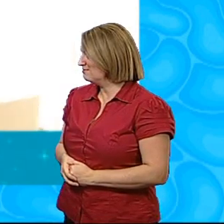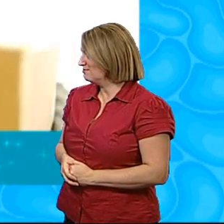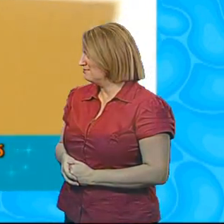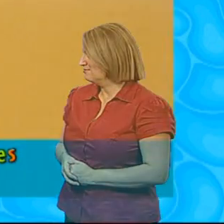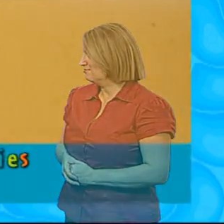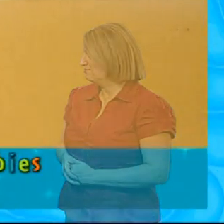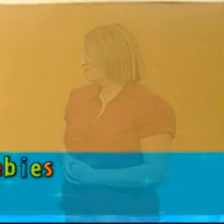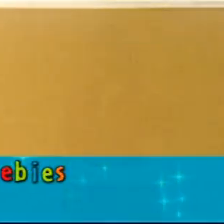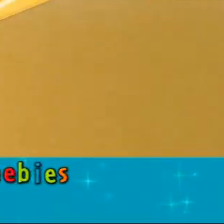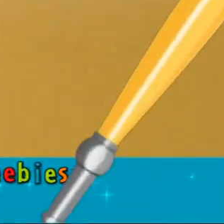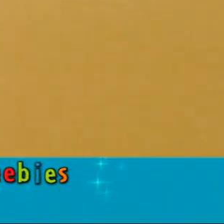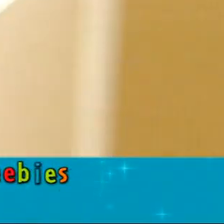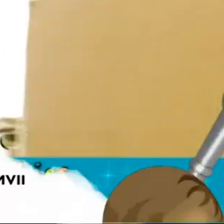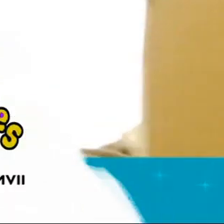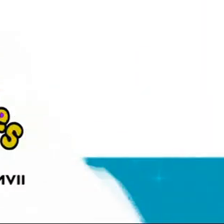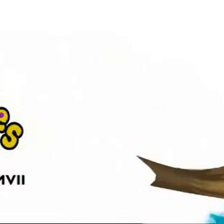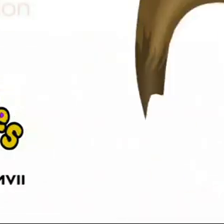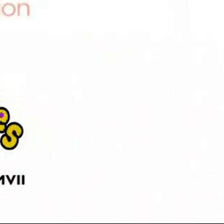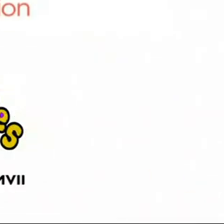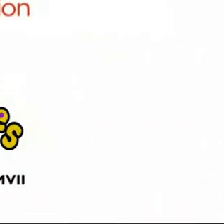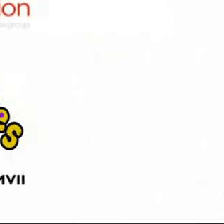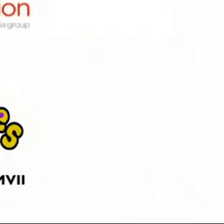bbc.co.uk/cbeebies for more ideas.